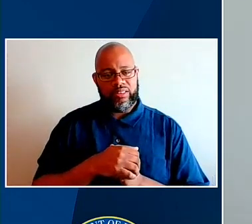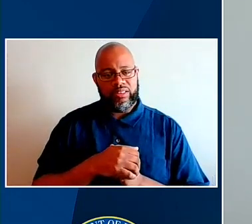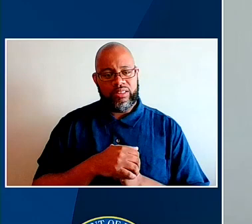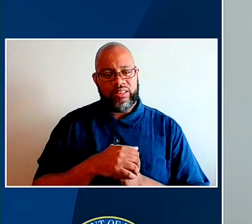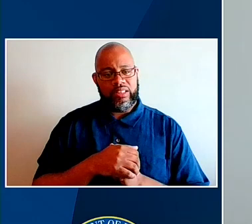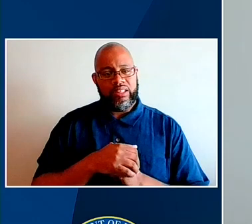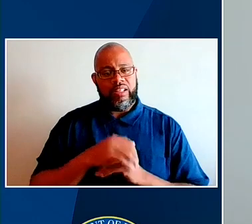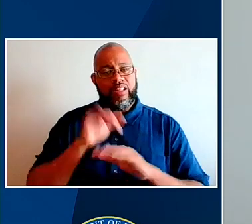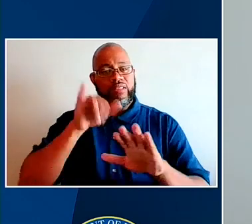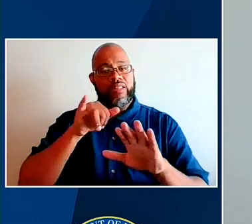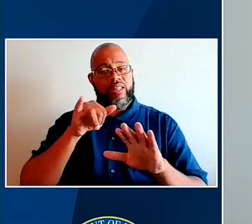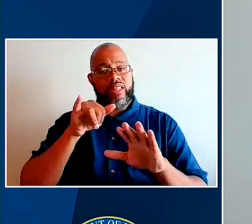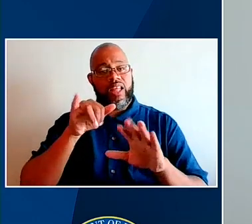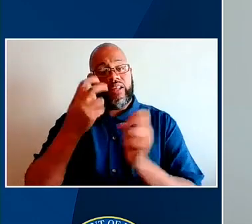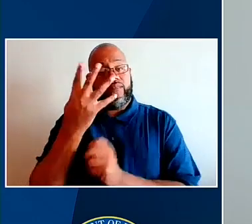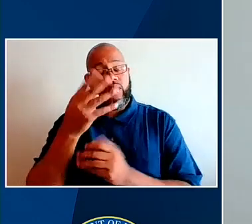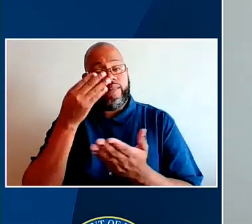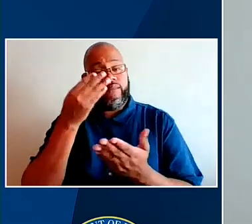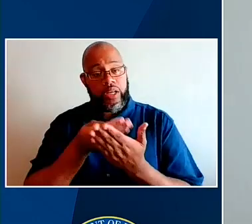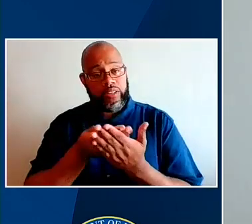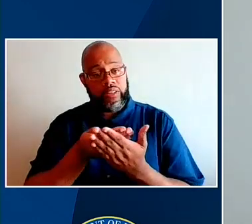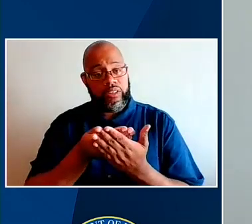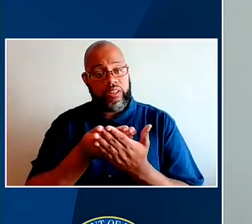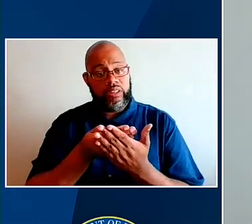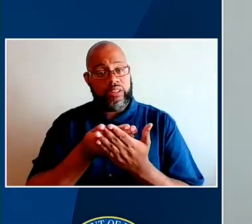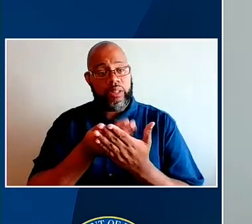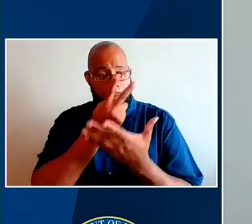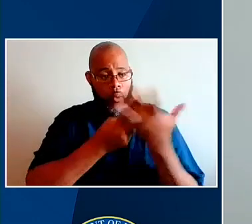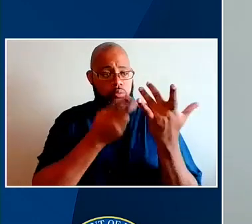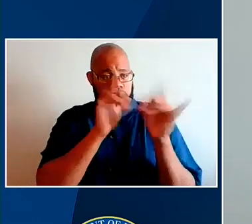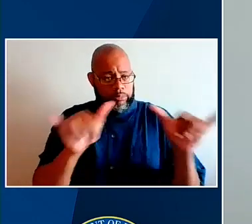Ideally, the Title IV funds and other funds coexist.